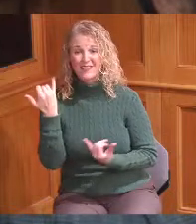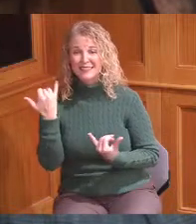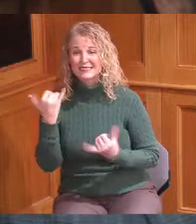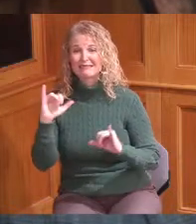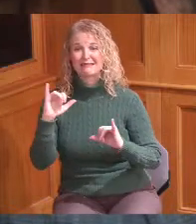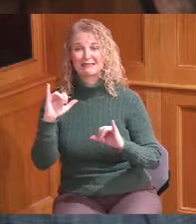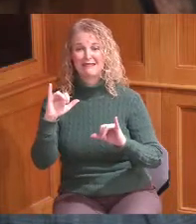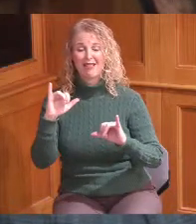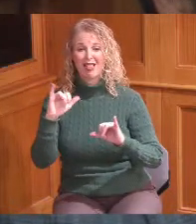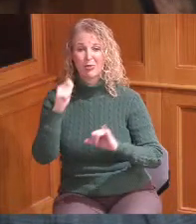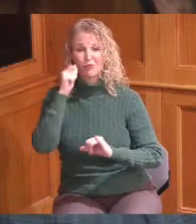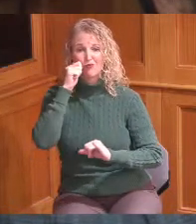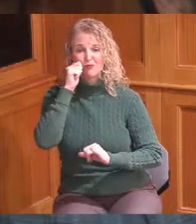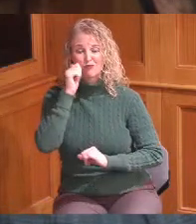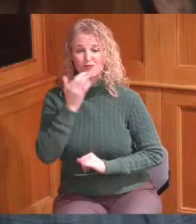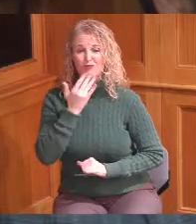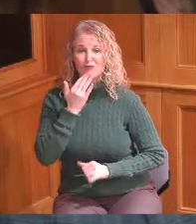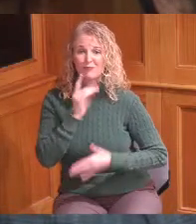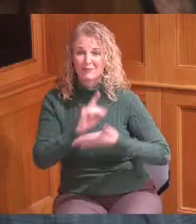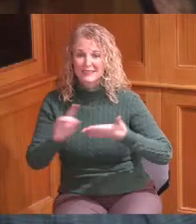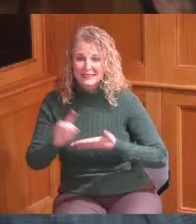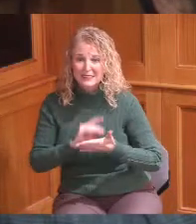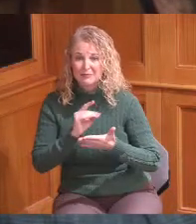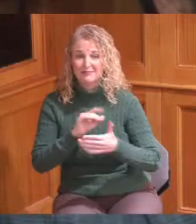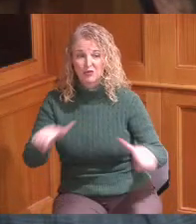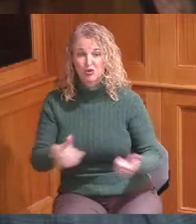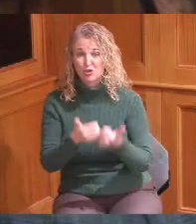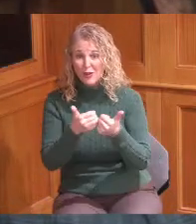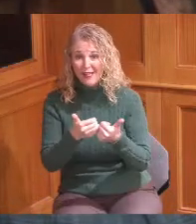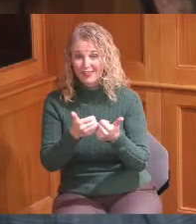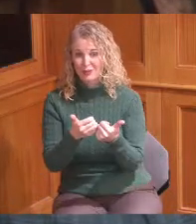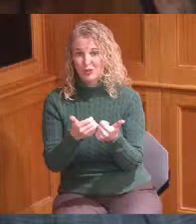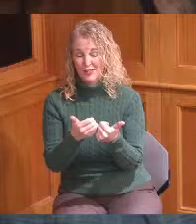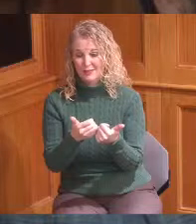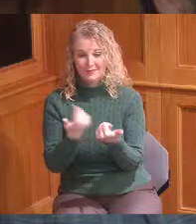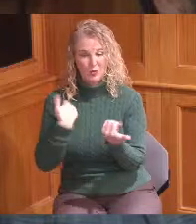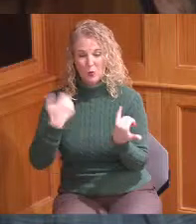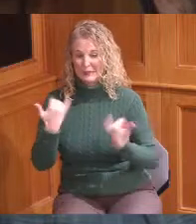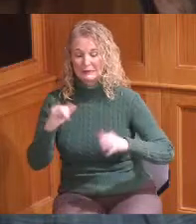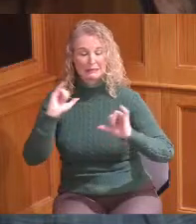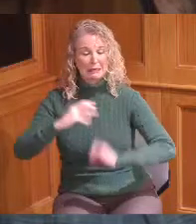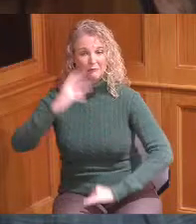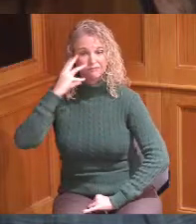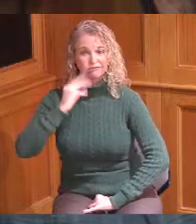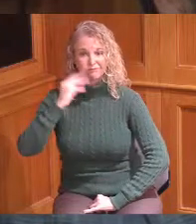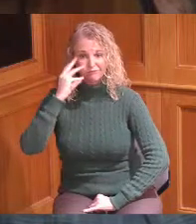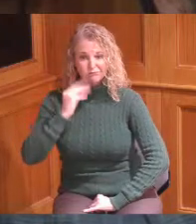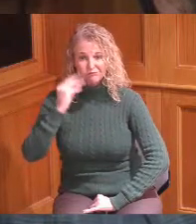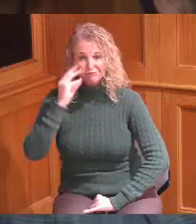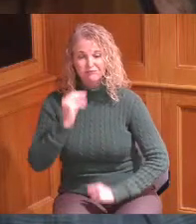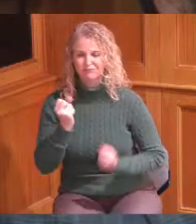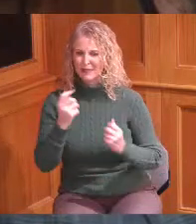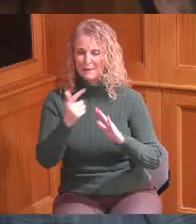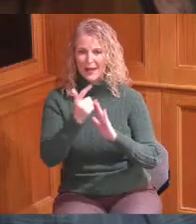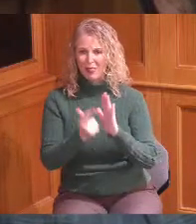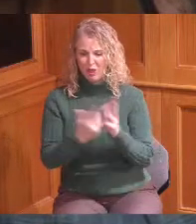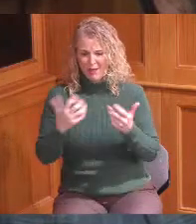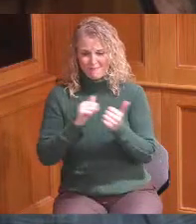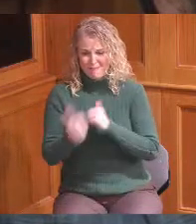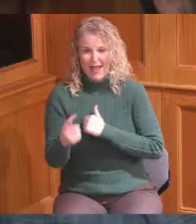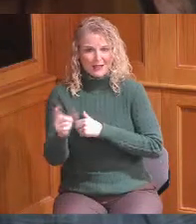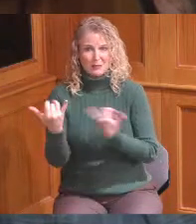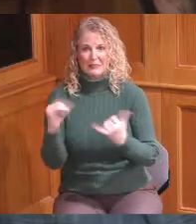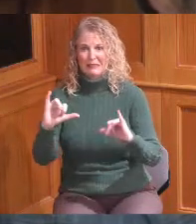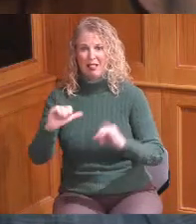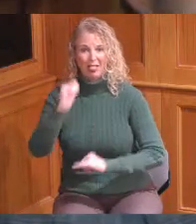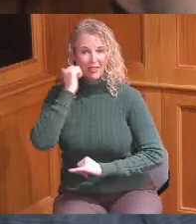and challenges that he and others died for, worked for, and got a lot of laws done.